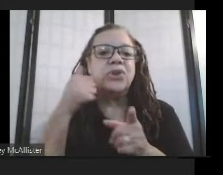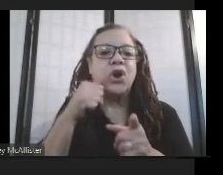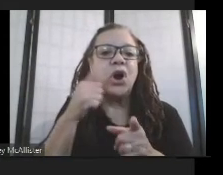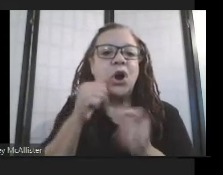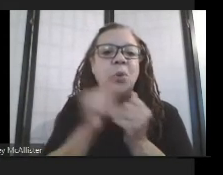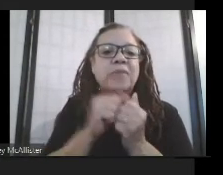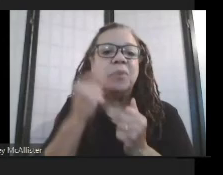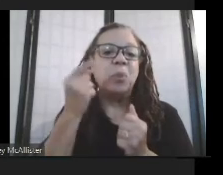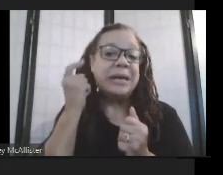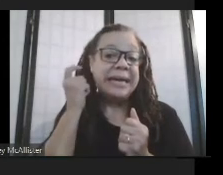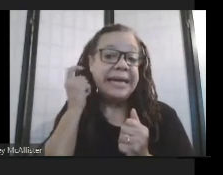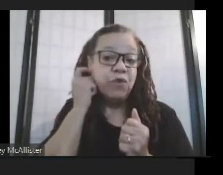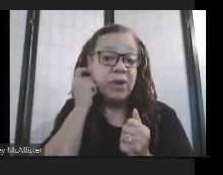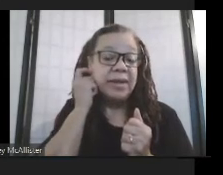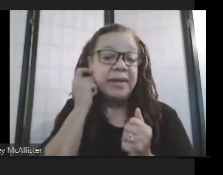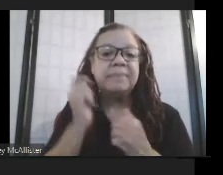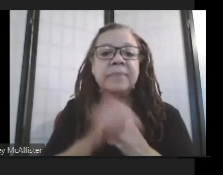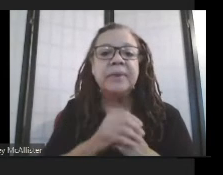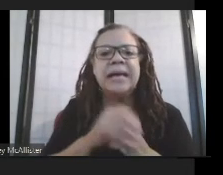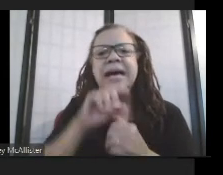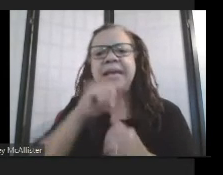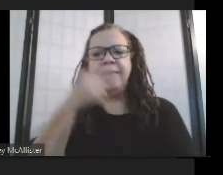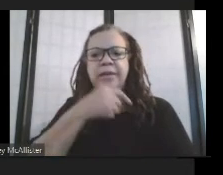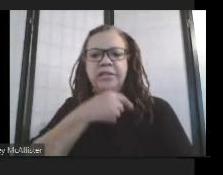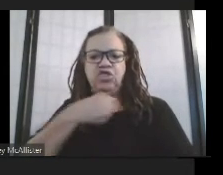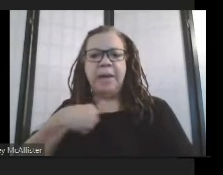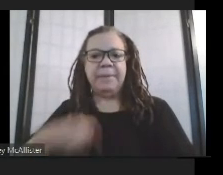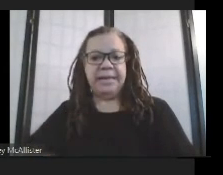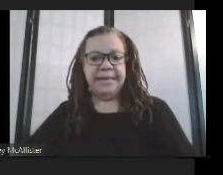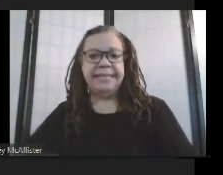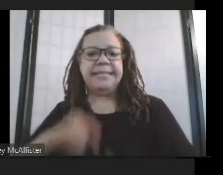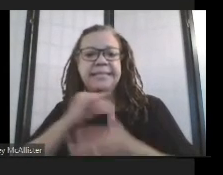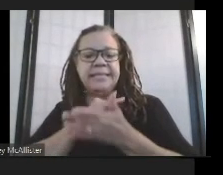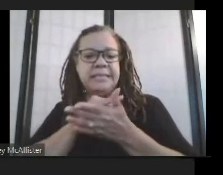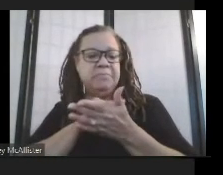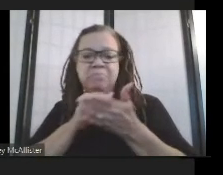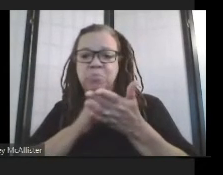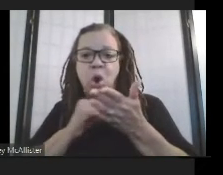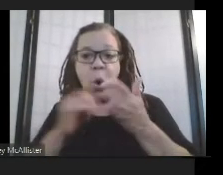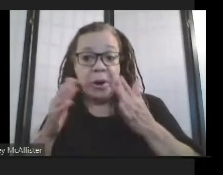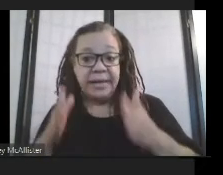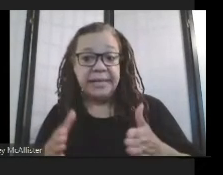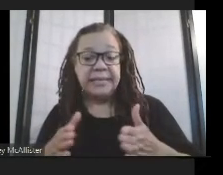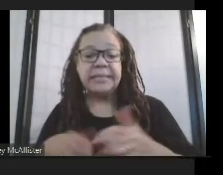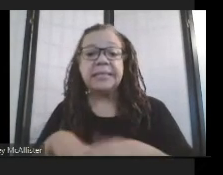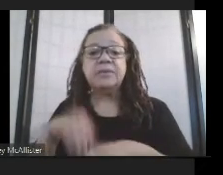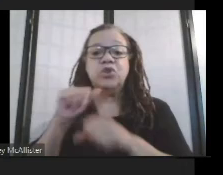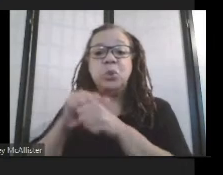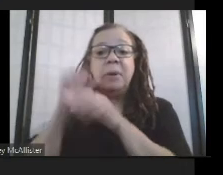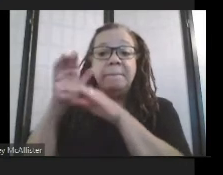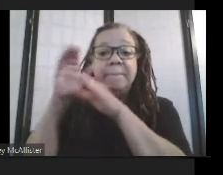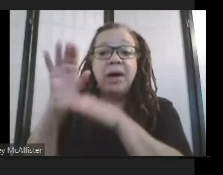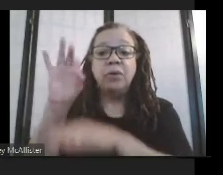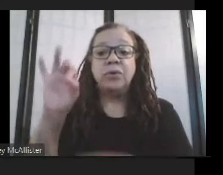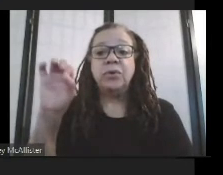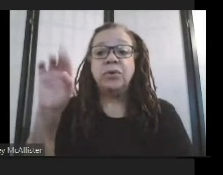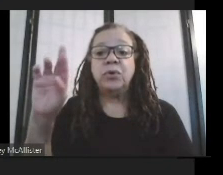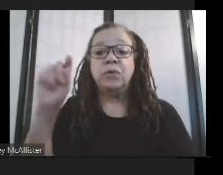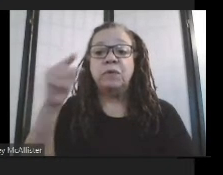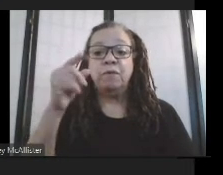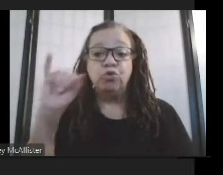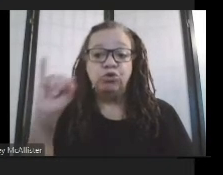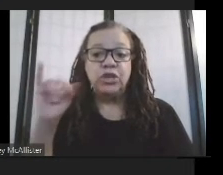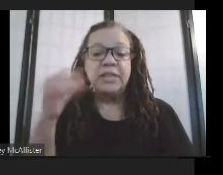Great Wave by, forget the Japanese artist, but he did 100 views of Mount Fuji. And if you look in the